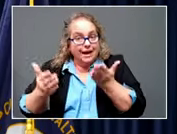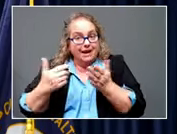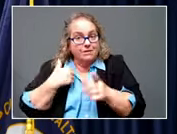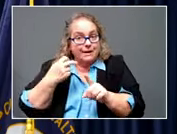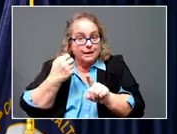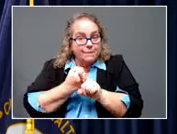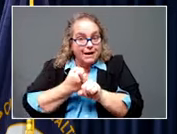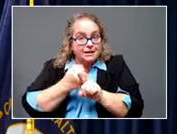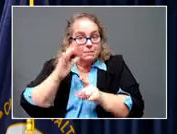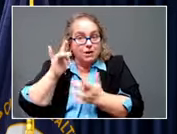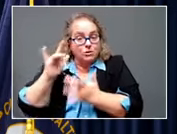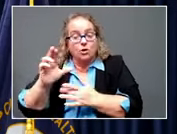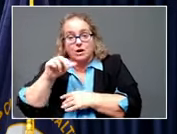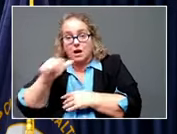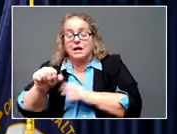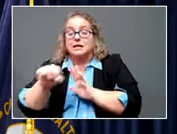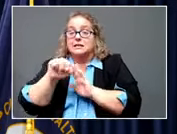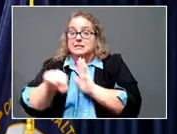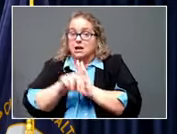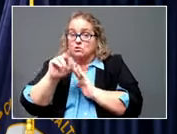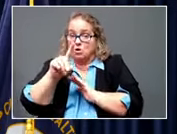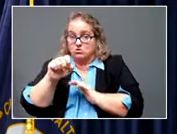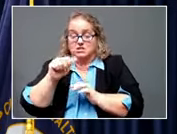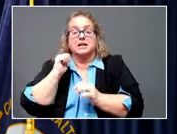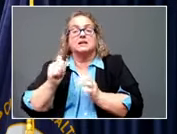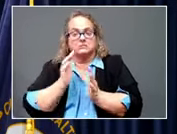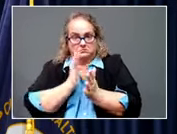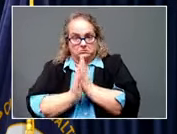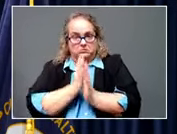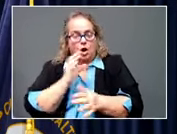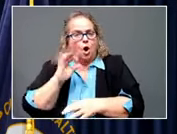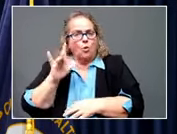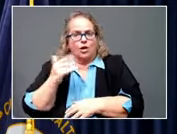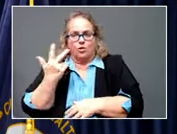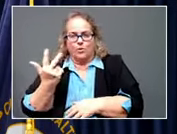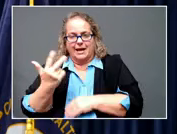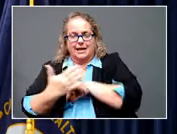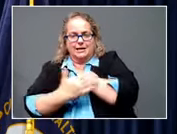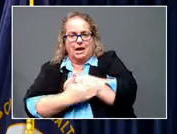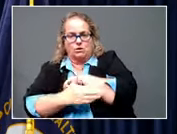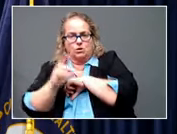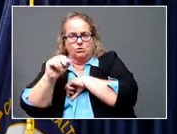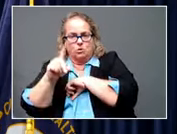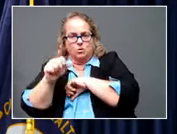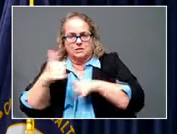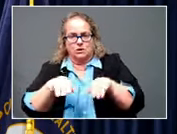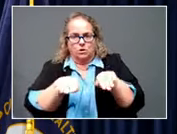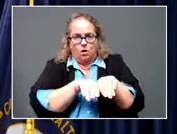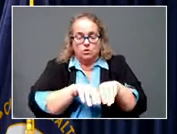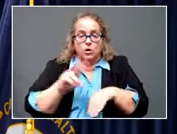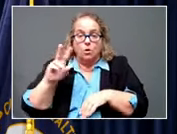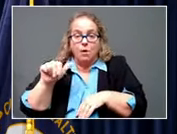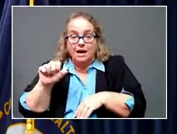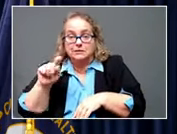state roads are passable. Only three county roads at this point are still closed. All wastewater systems are operational.